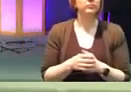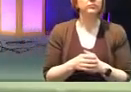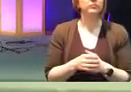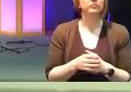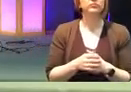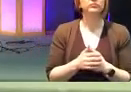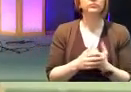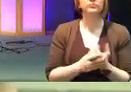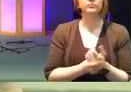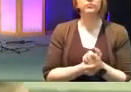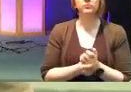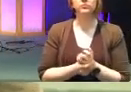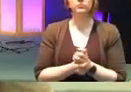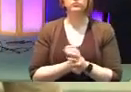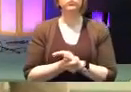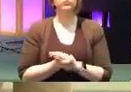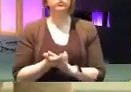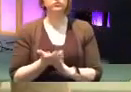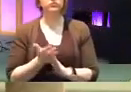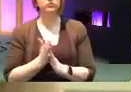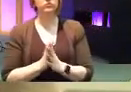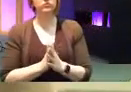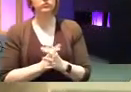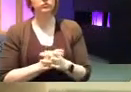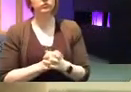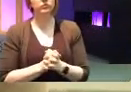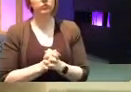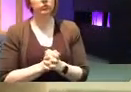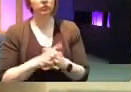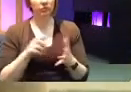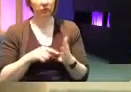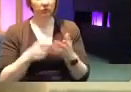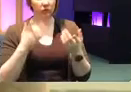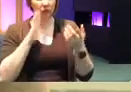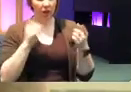This is what's going to happen around the throne room in the end times.